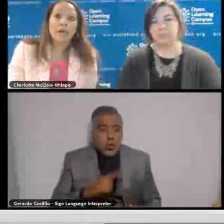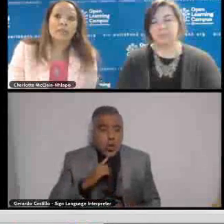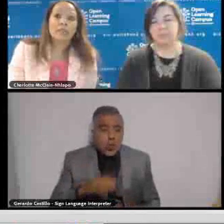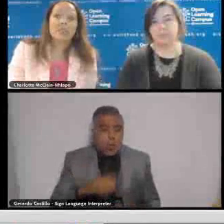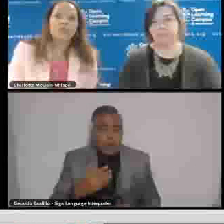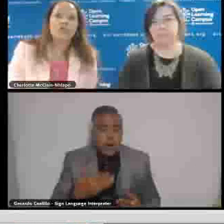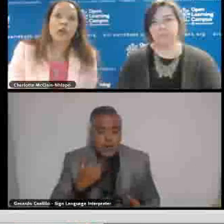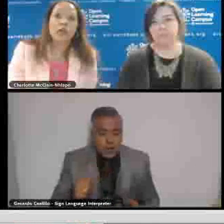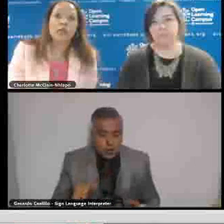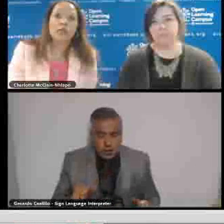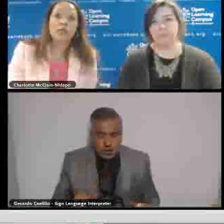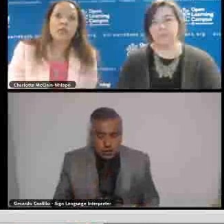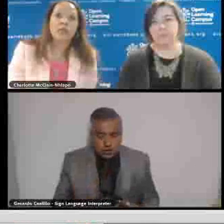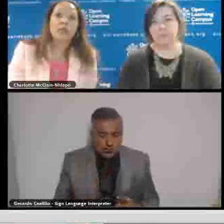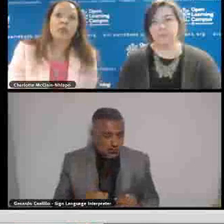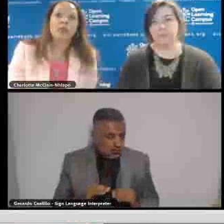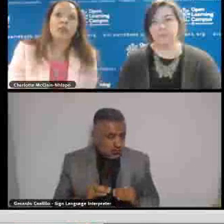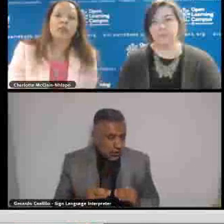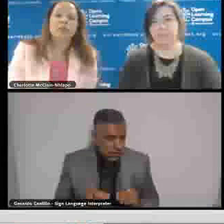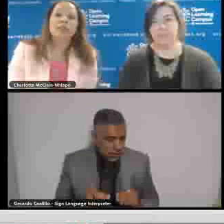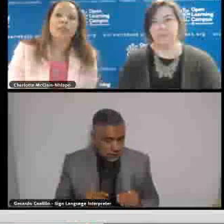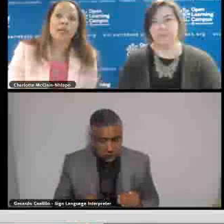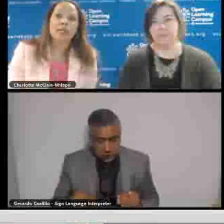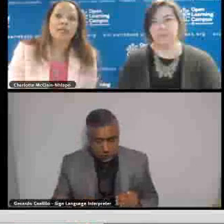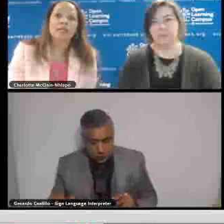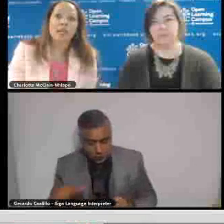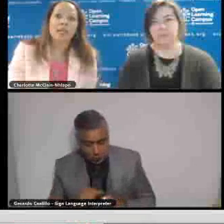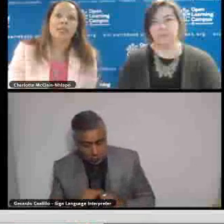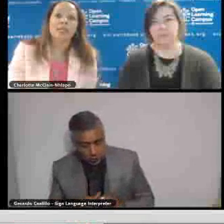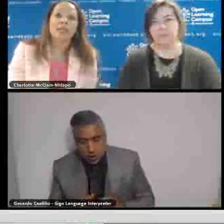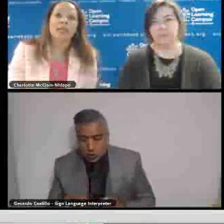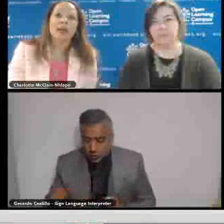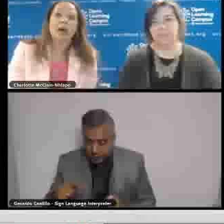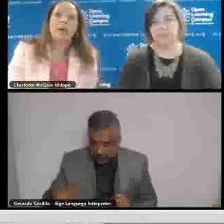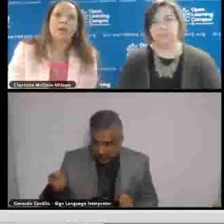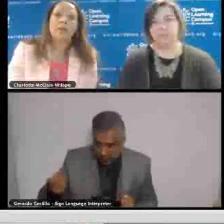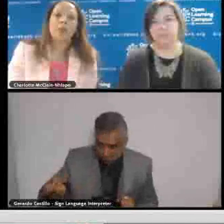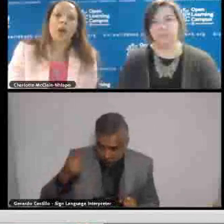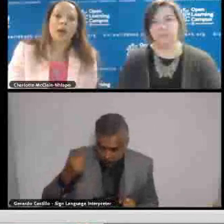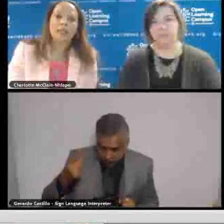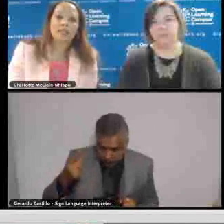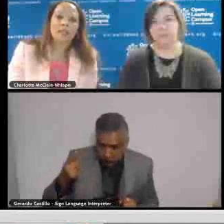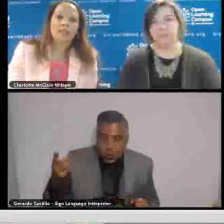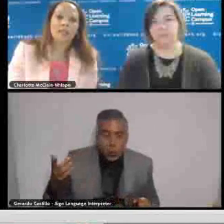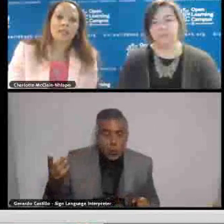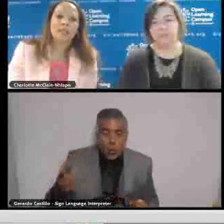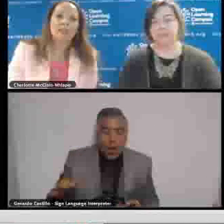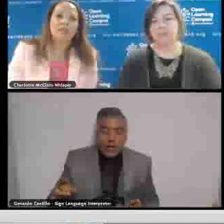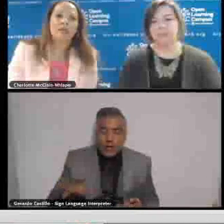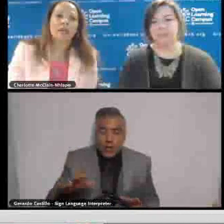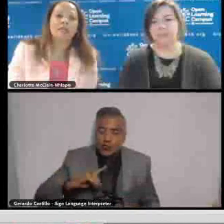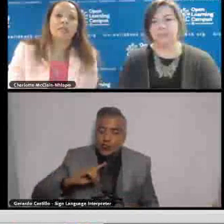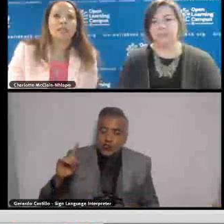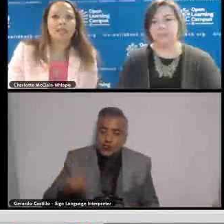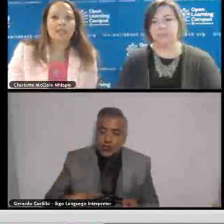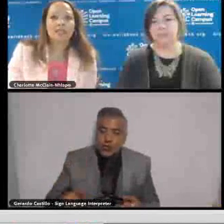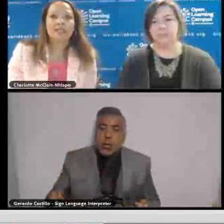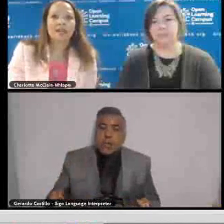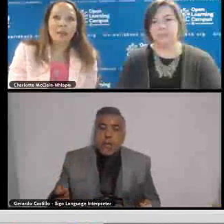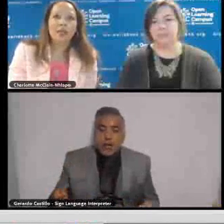capacity, training those that we work with so that they understand why disaster risk reduction management